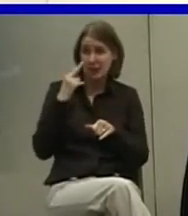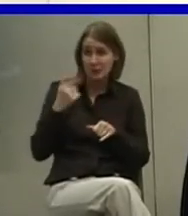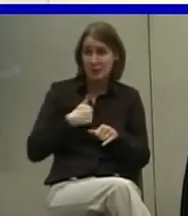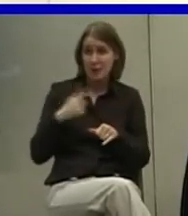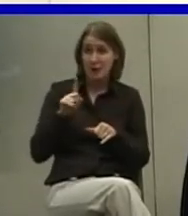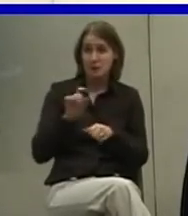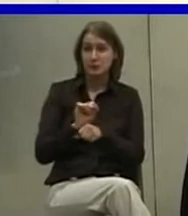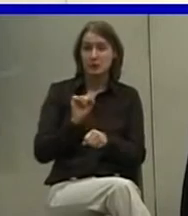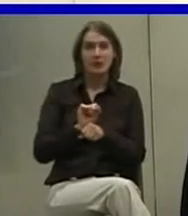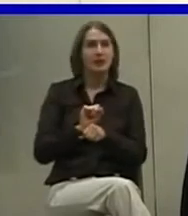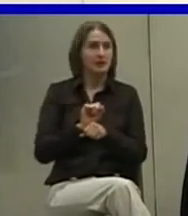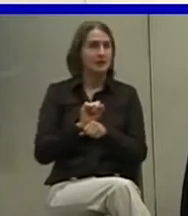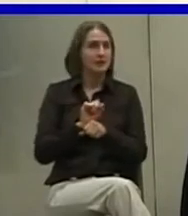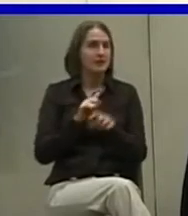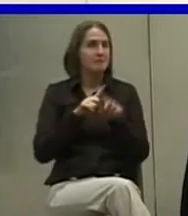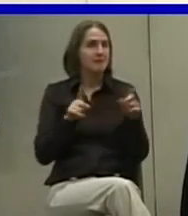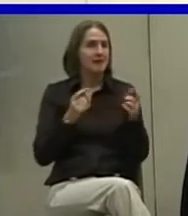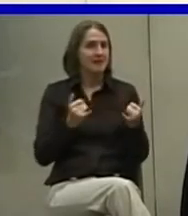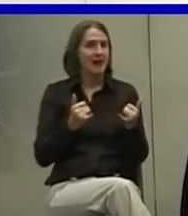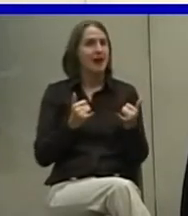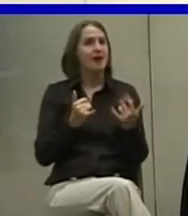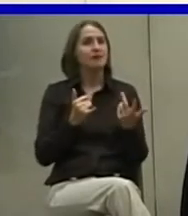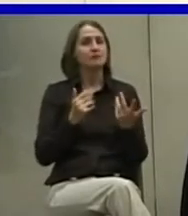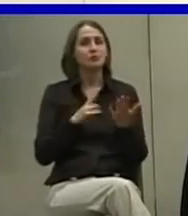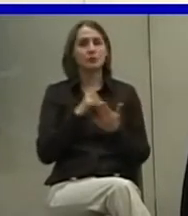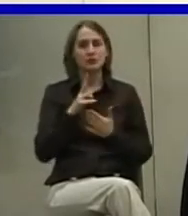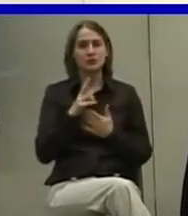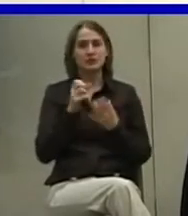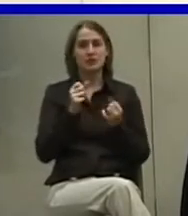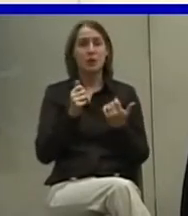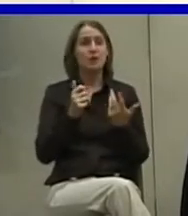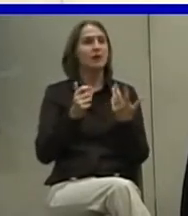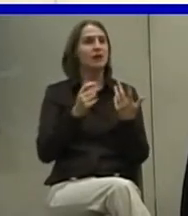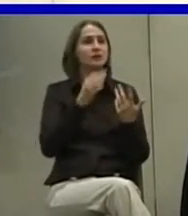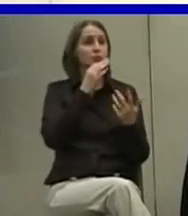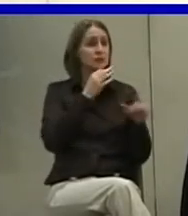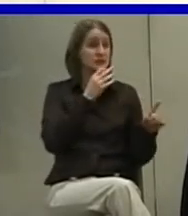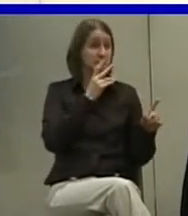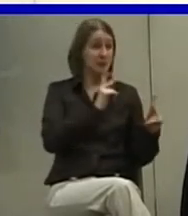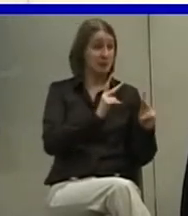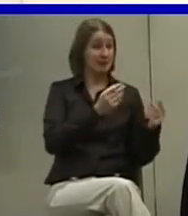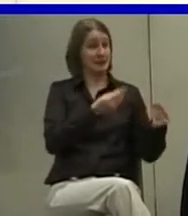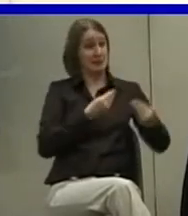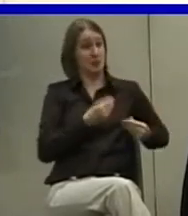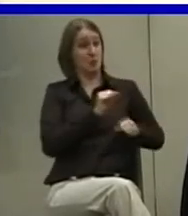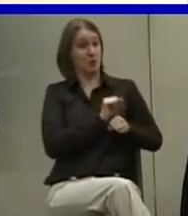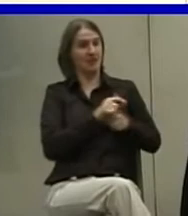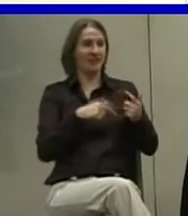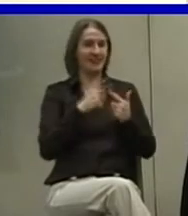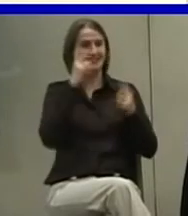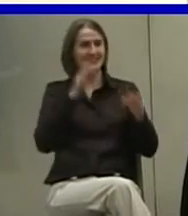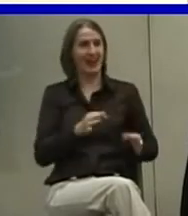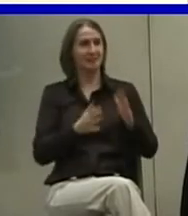people ask me to do things, I decide it's time to leave and go somewhere else. So I don't know how long I'll be here, but